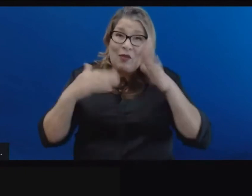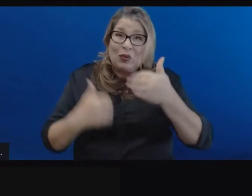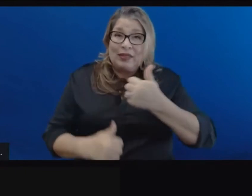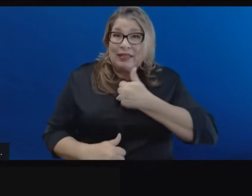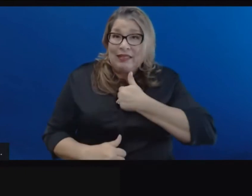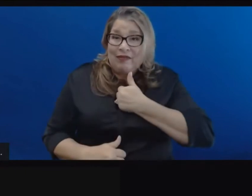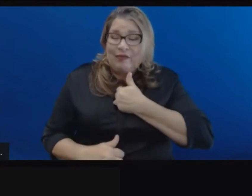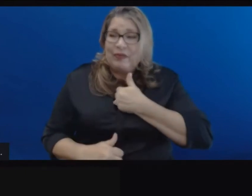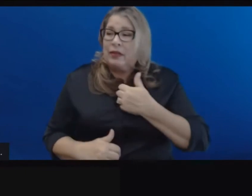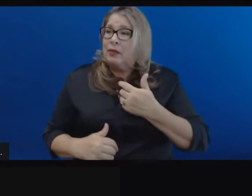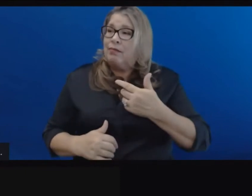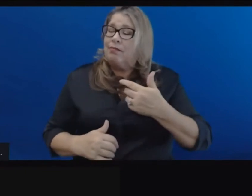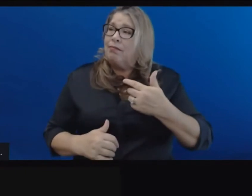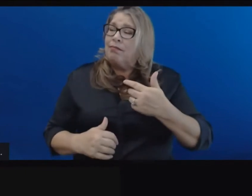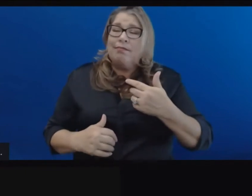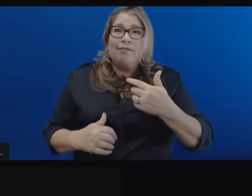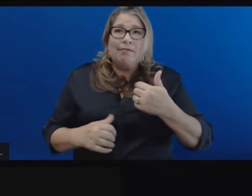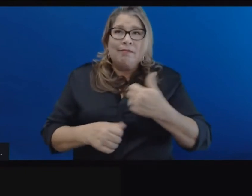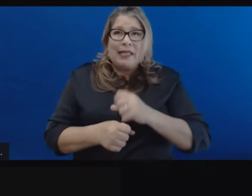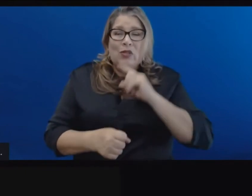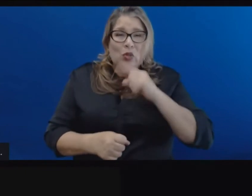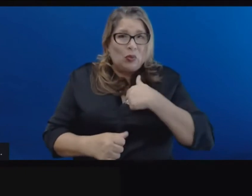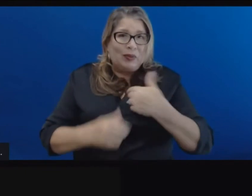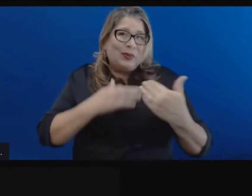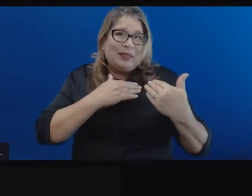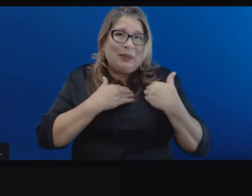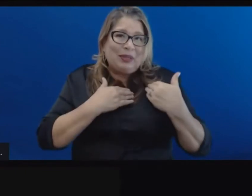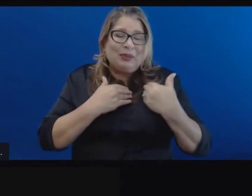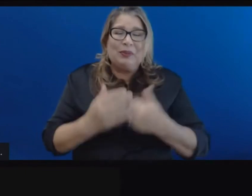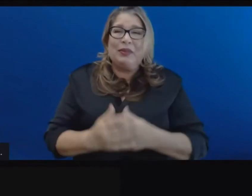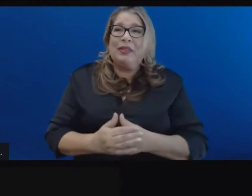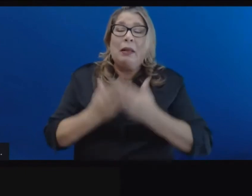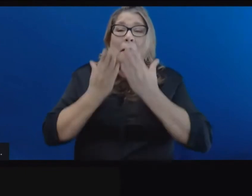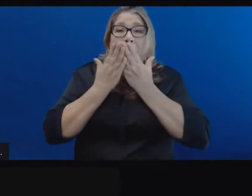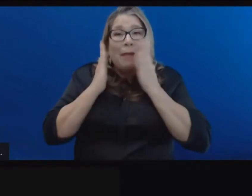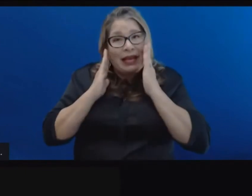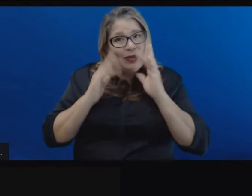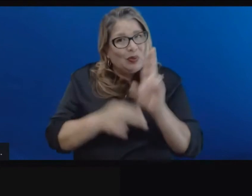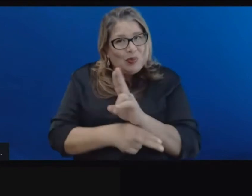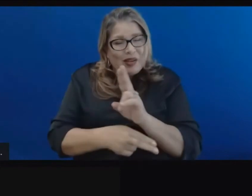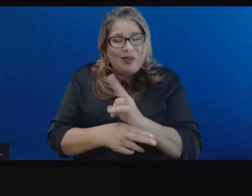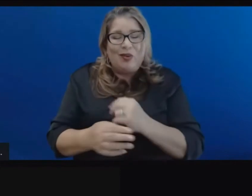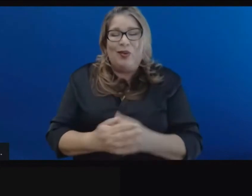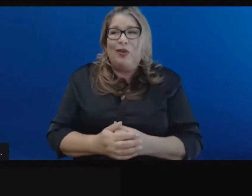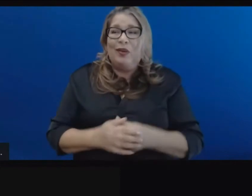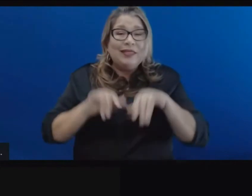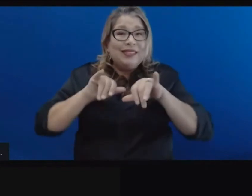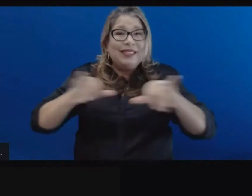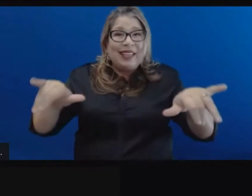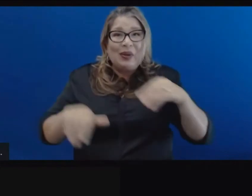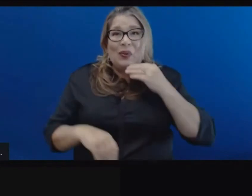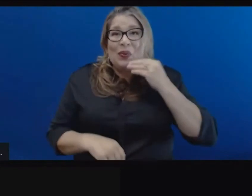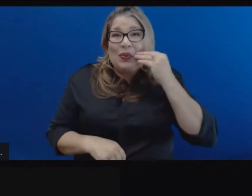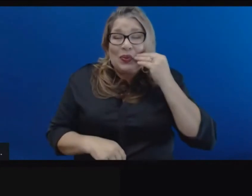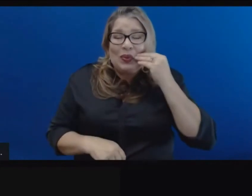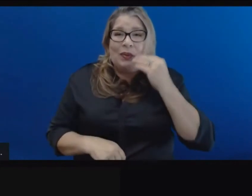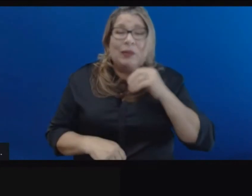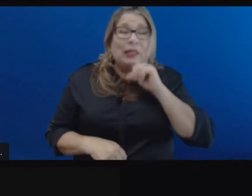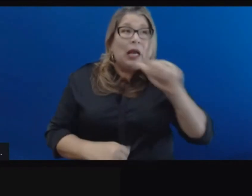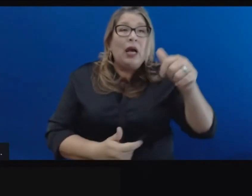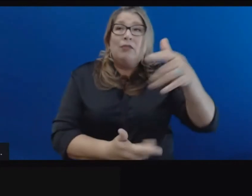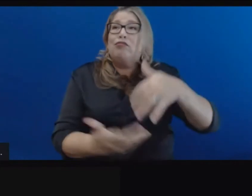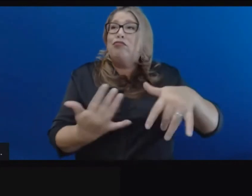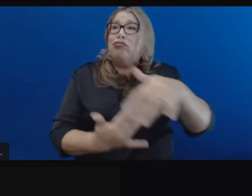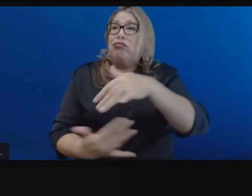our risks of transmission by staying home when we can, not spending time with people outside of your household. So it's the